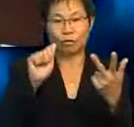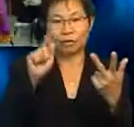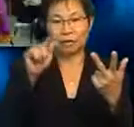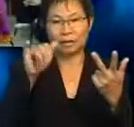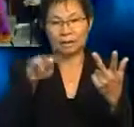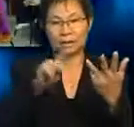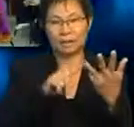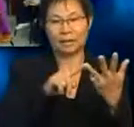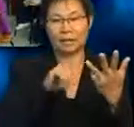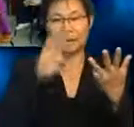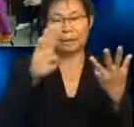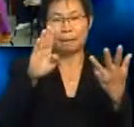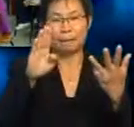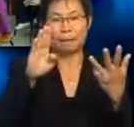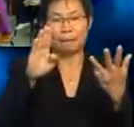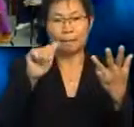Fatin,